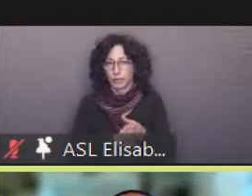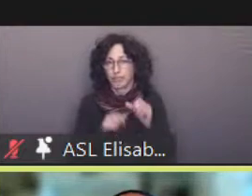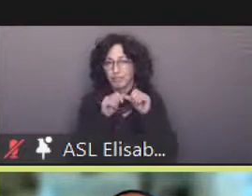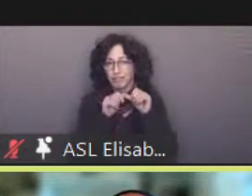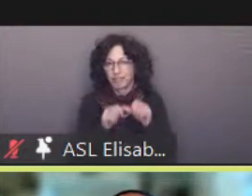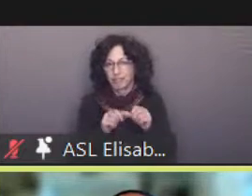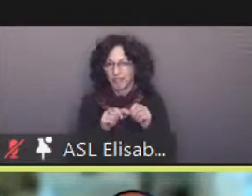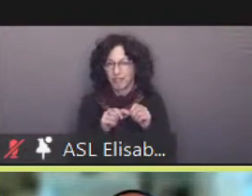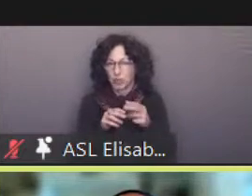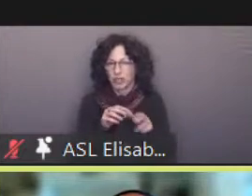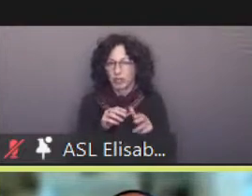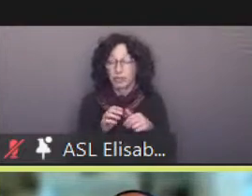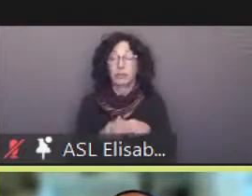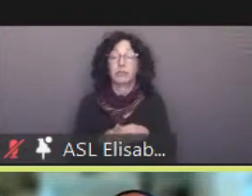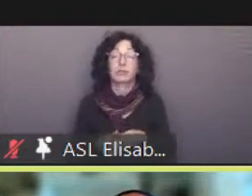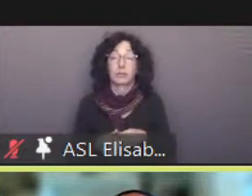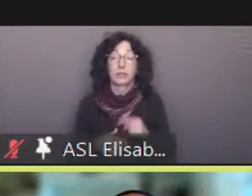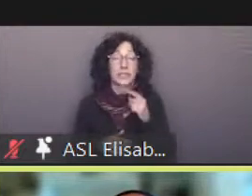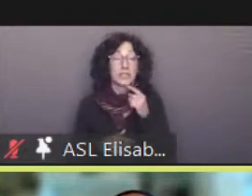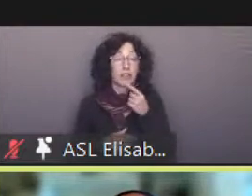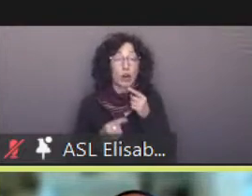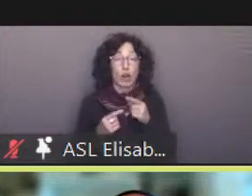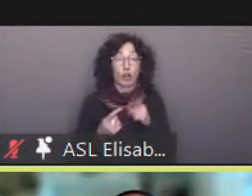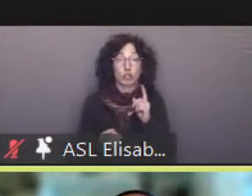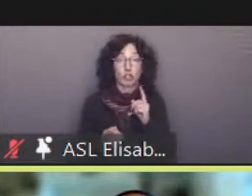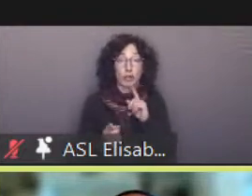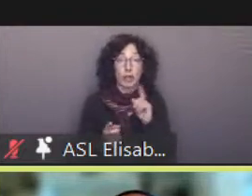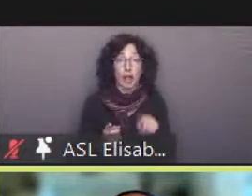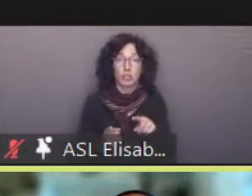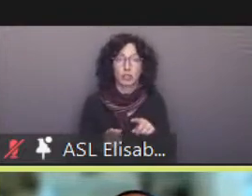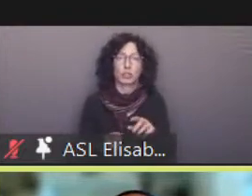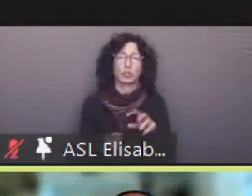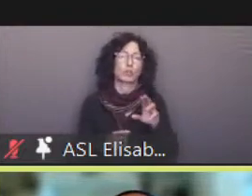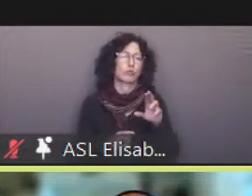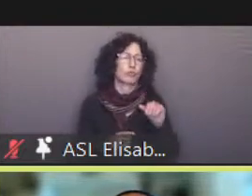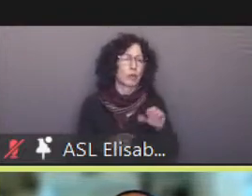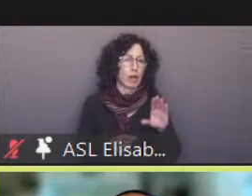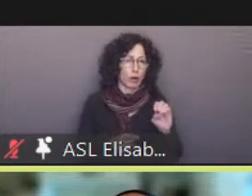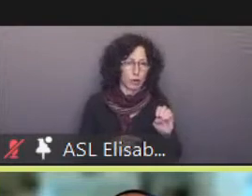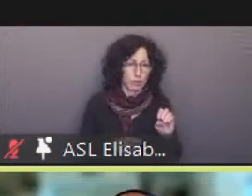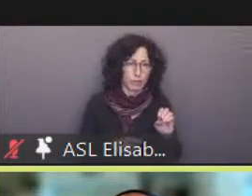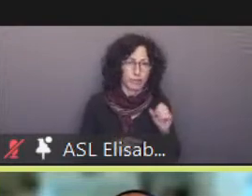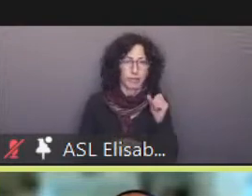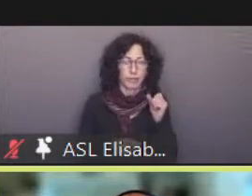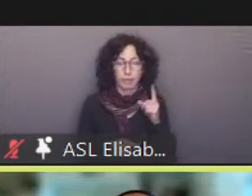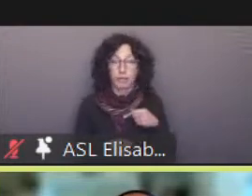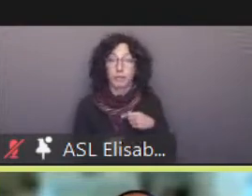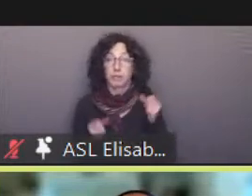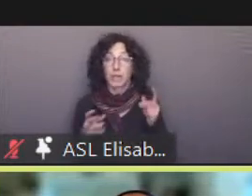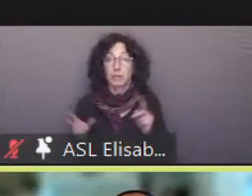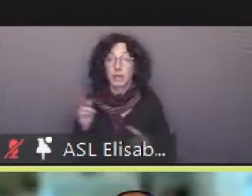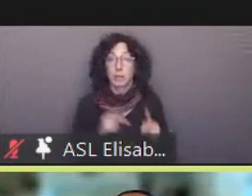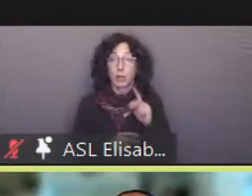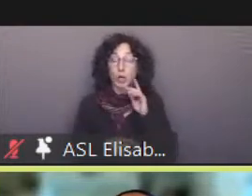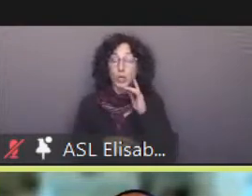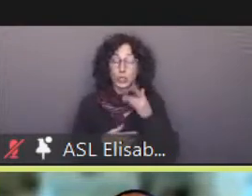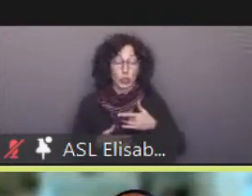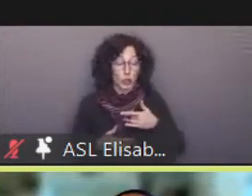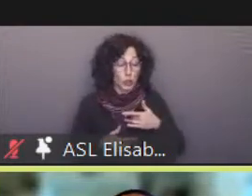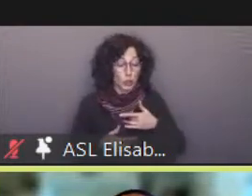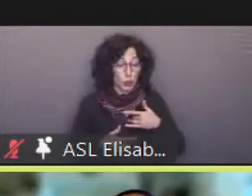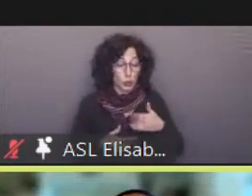Severe allergic reactions are quite rare. And a lot of people are worried that the vaccine can